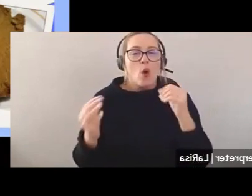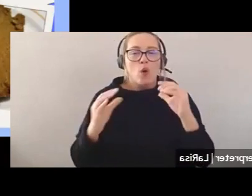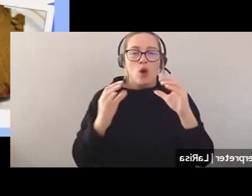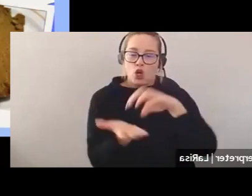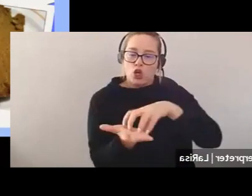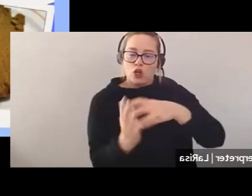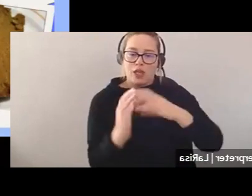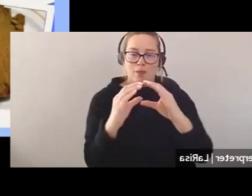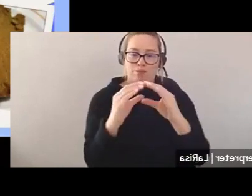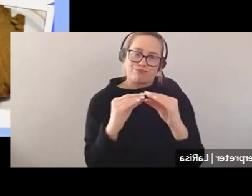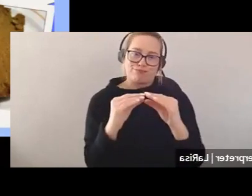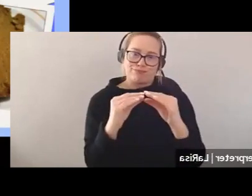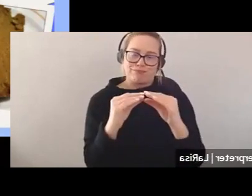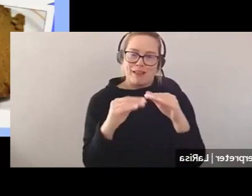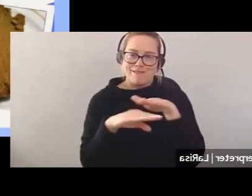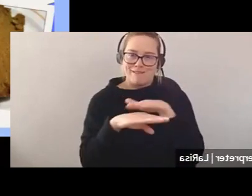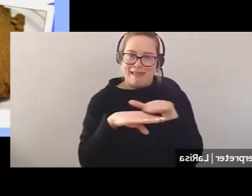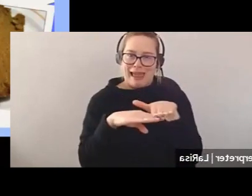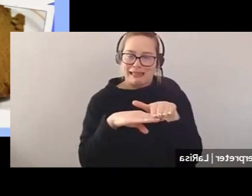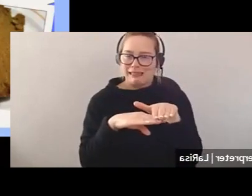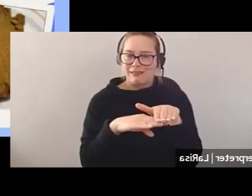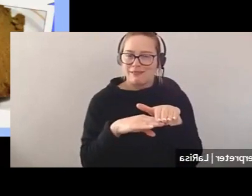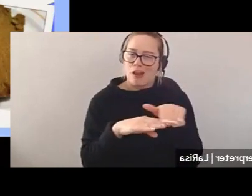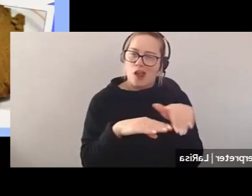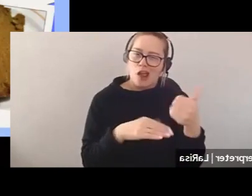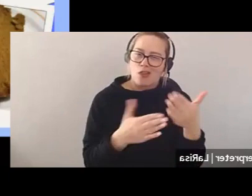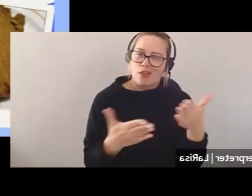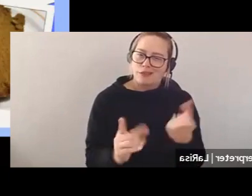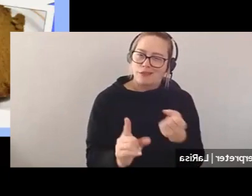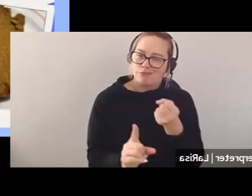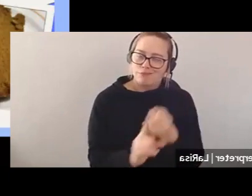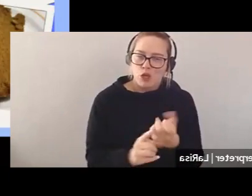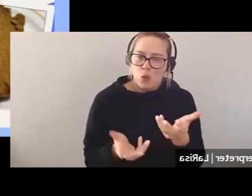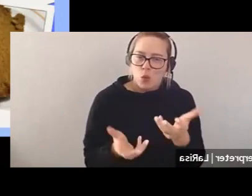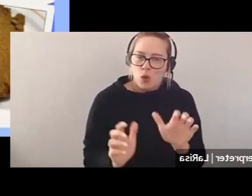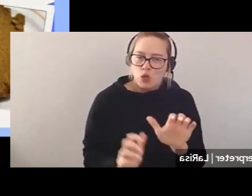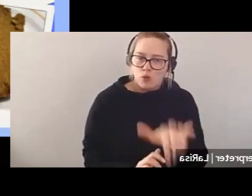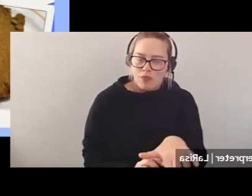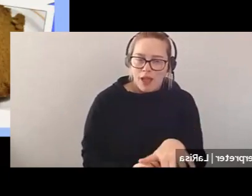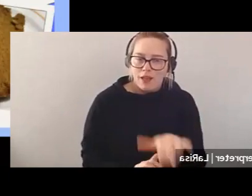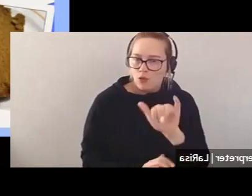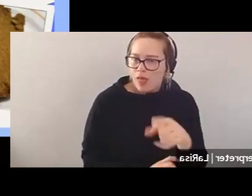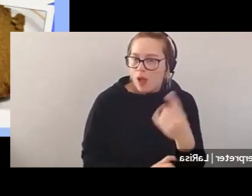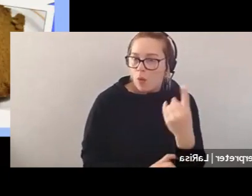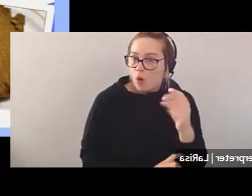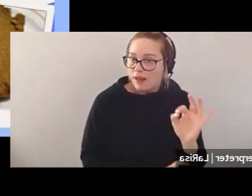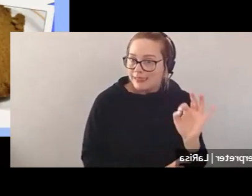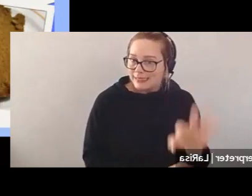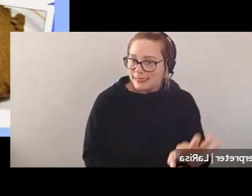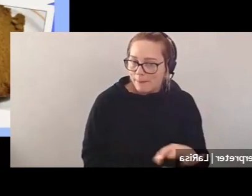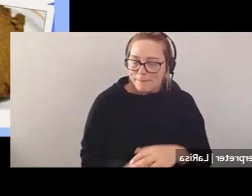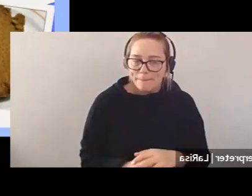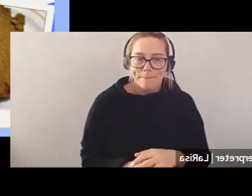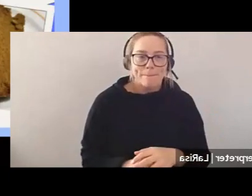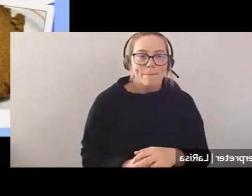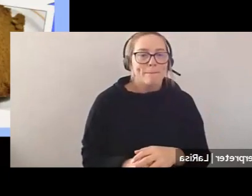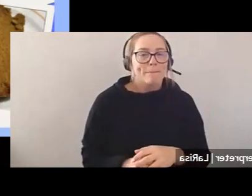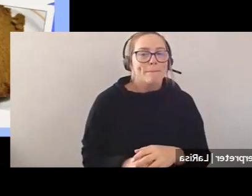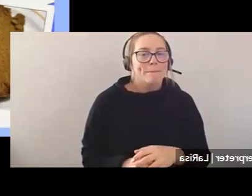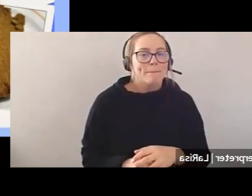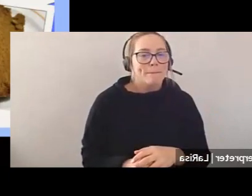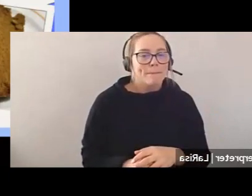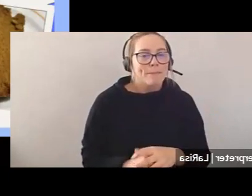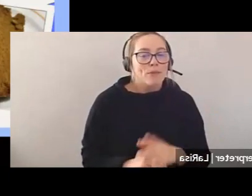don't do it. It's not a good thing. Let's see. You can make some really good buttercream